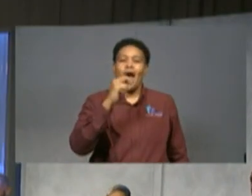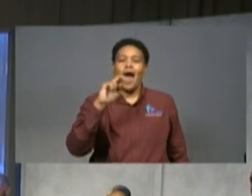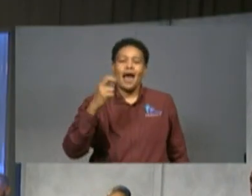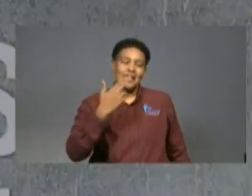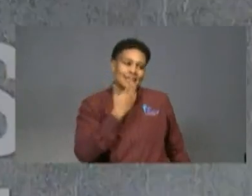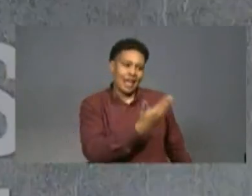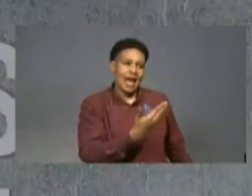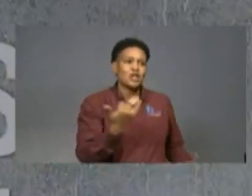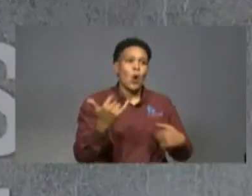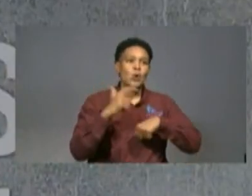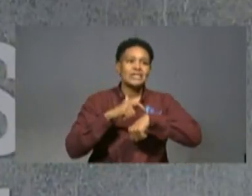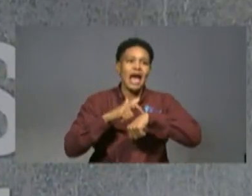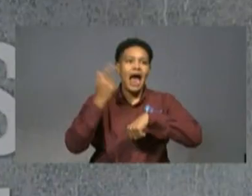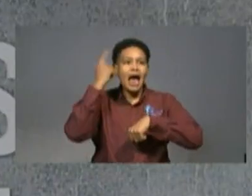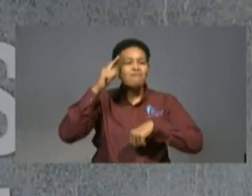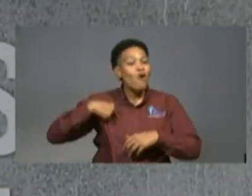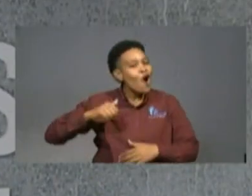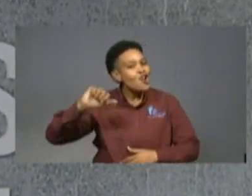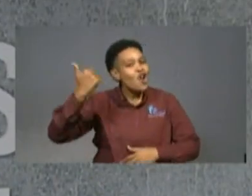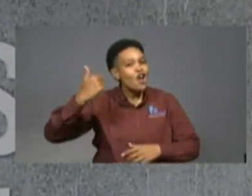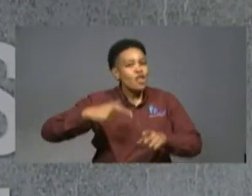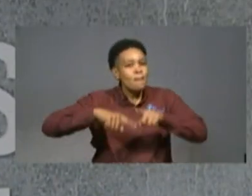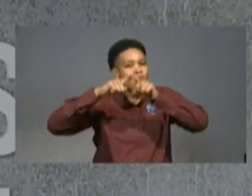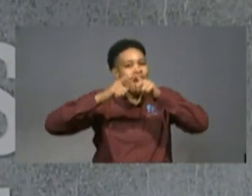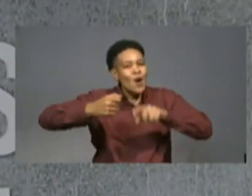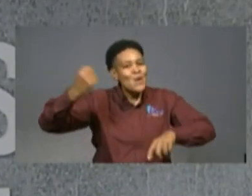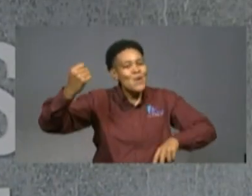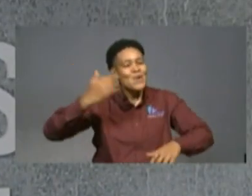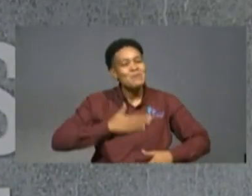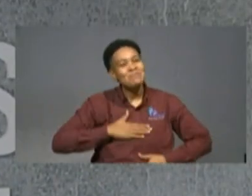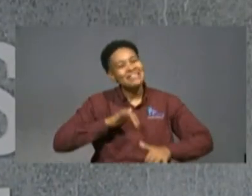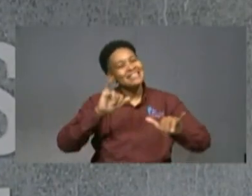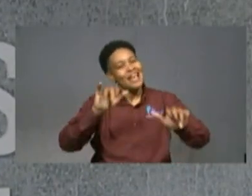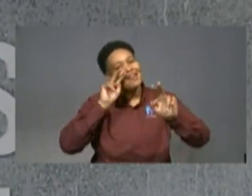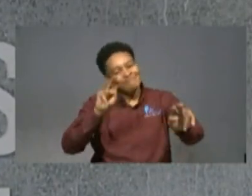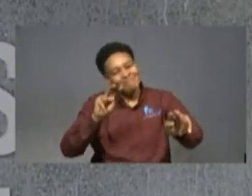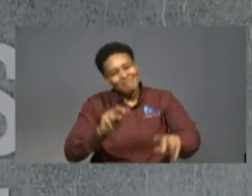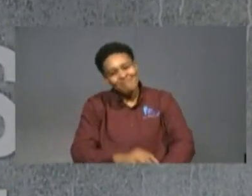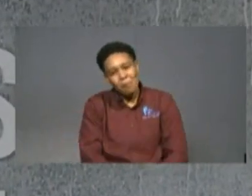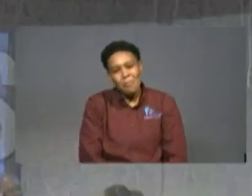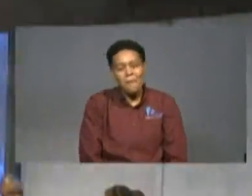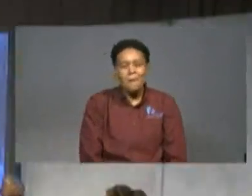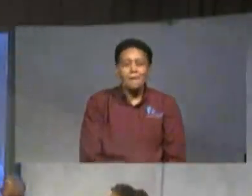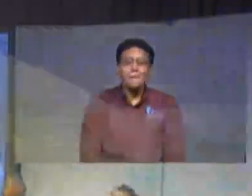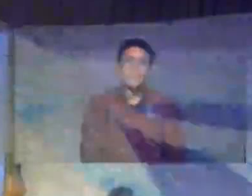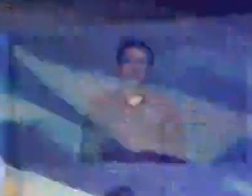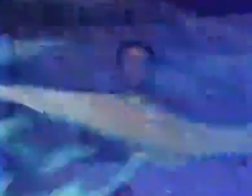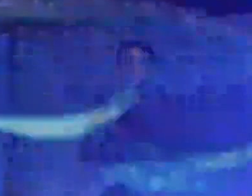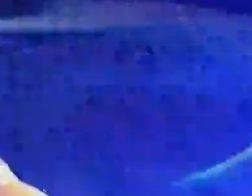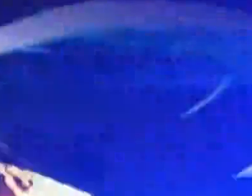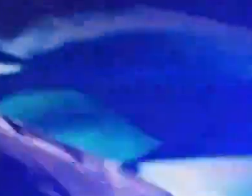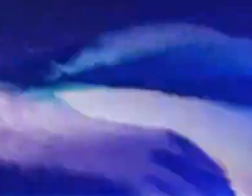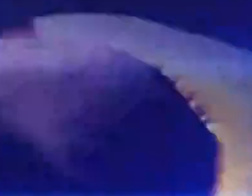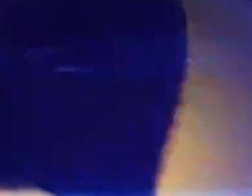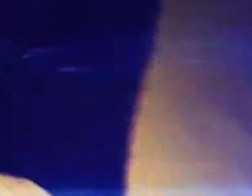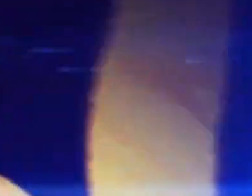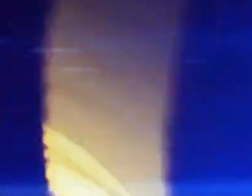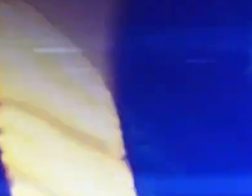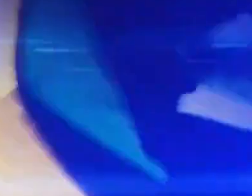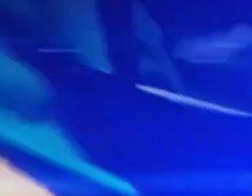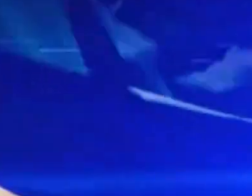It's time now for another break. Please stay with us. I know.